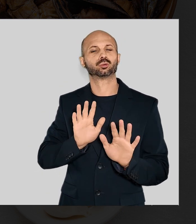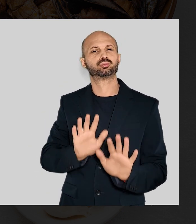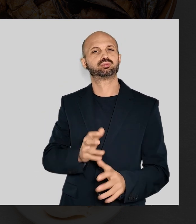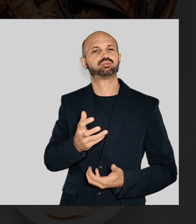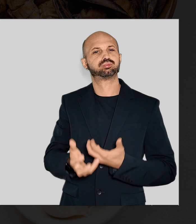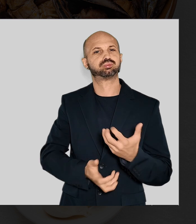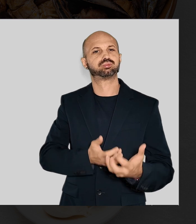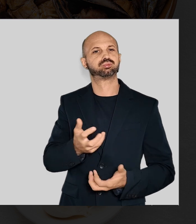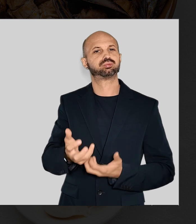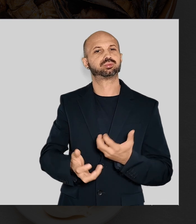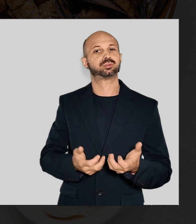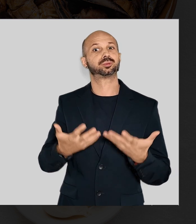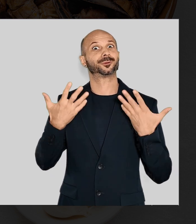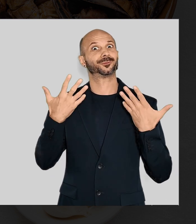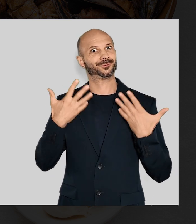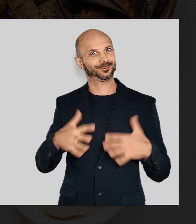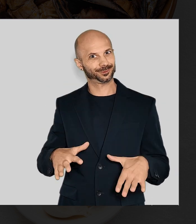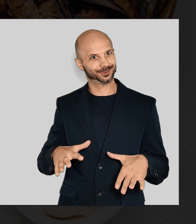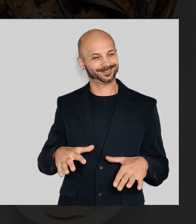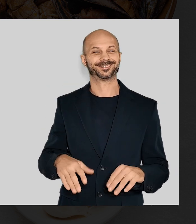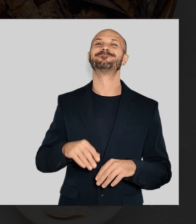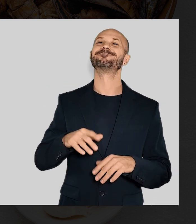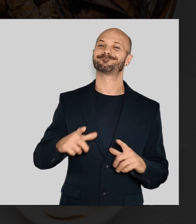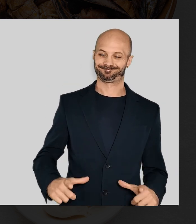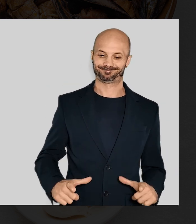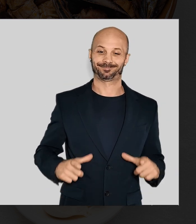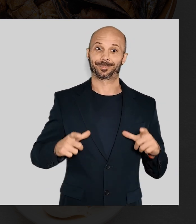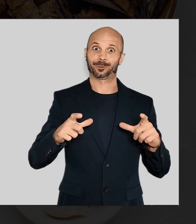Cook the soup, covered, for another 10 minutes.